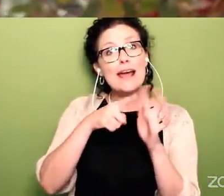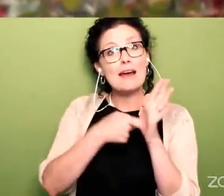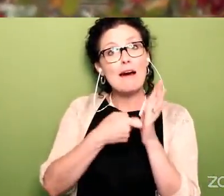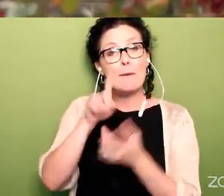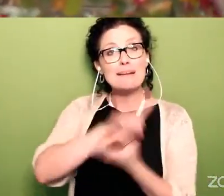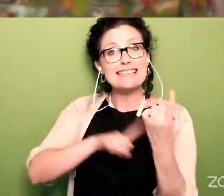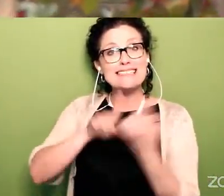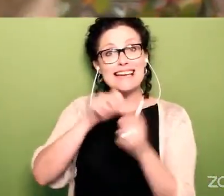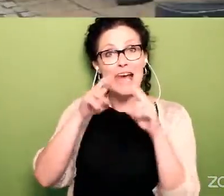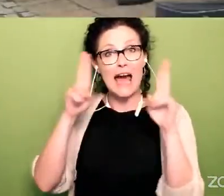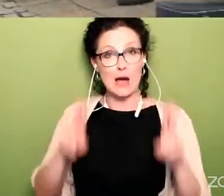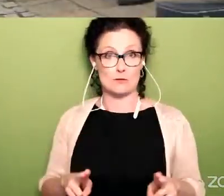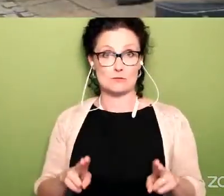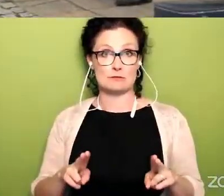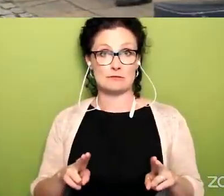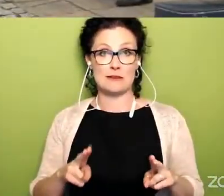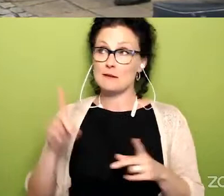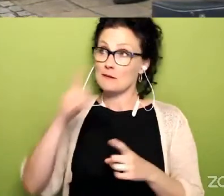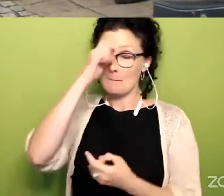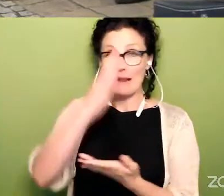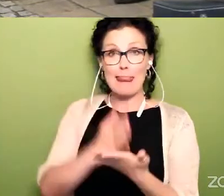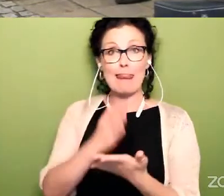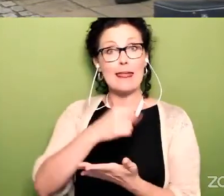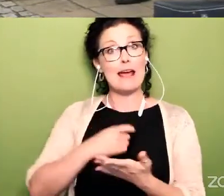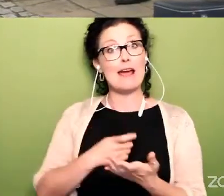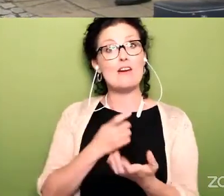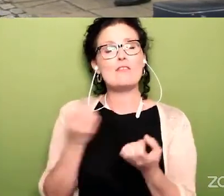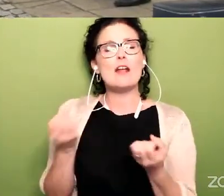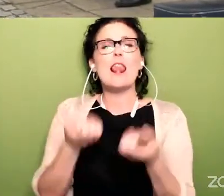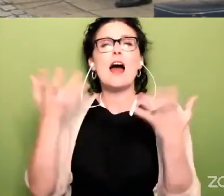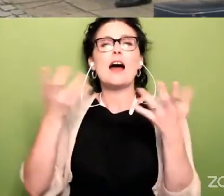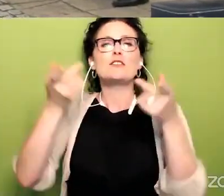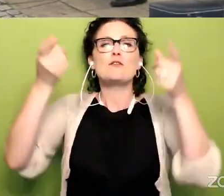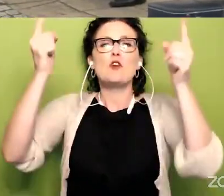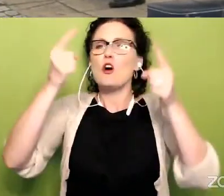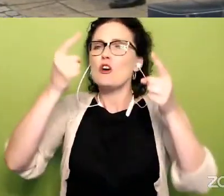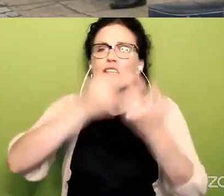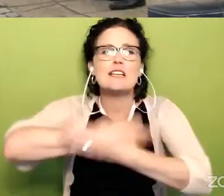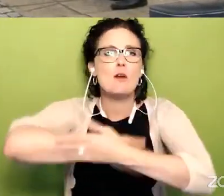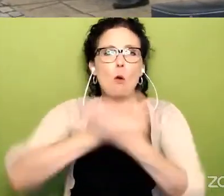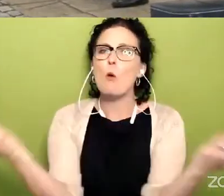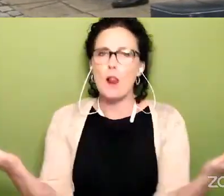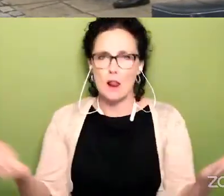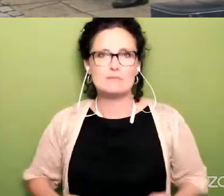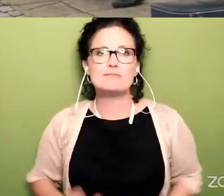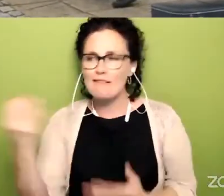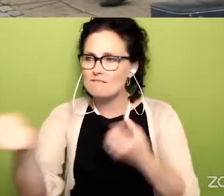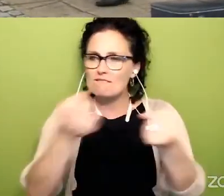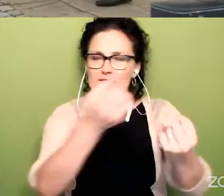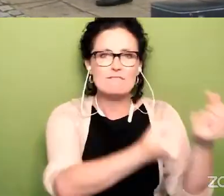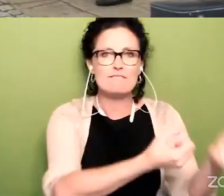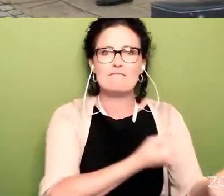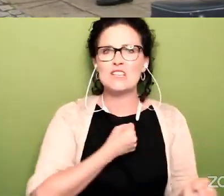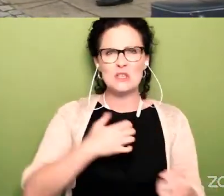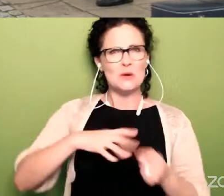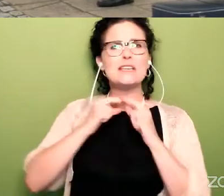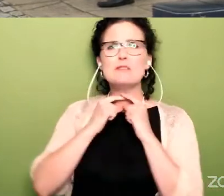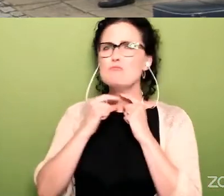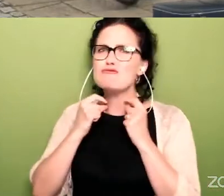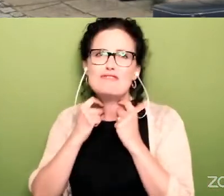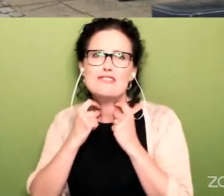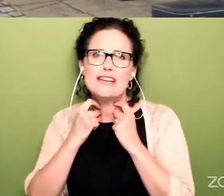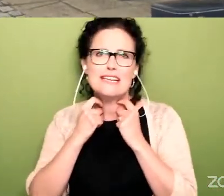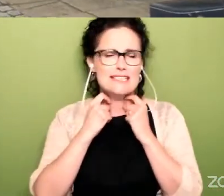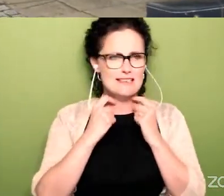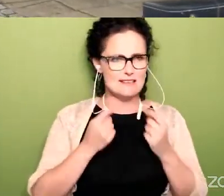worship. Quakers want to live simply to reduce the stress of everyday life in their communities. I